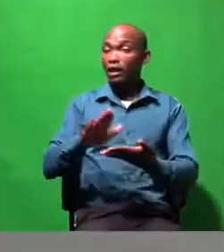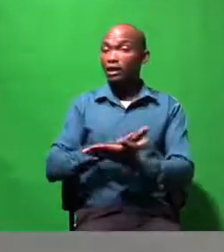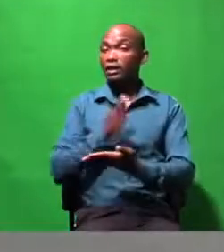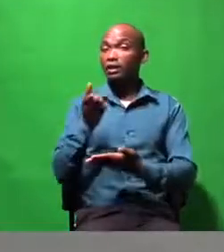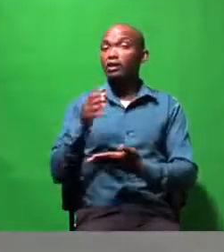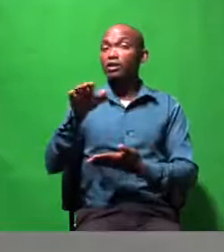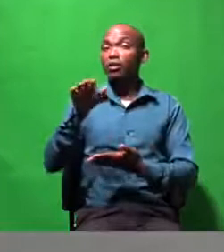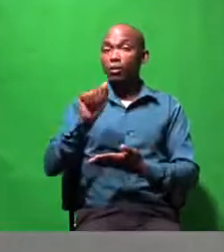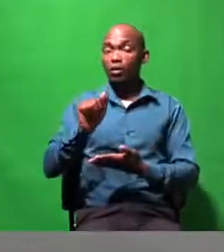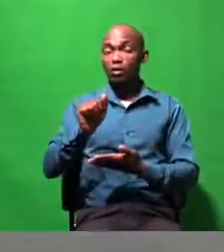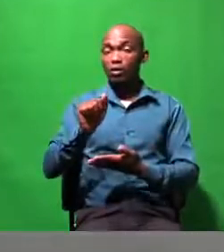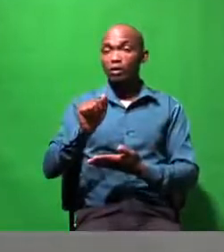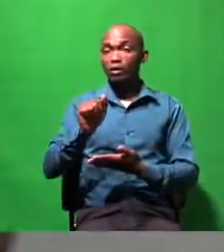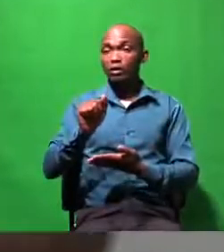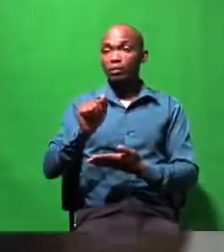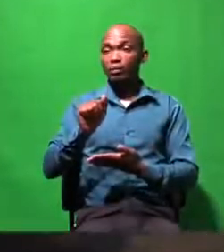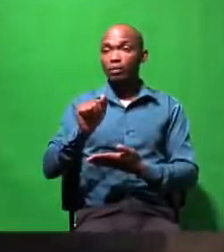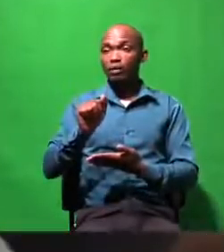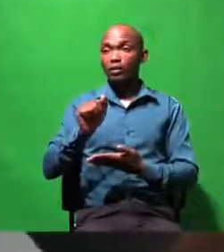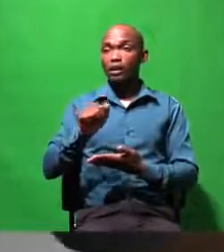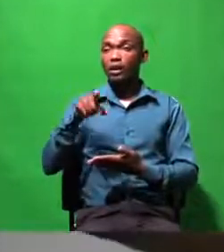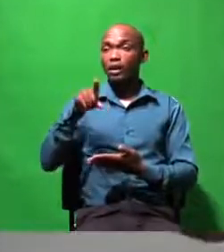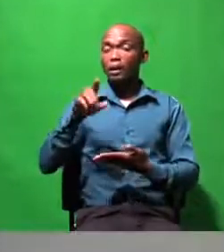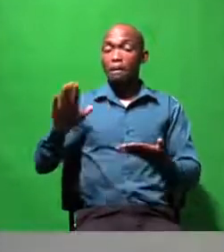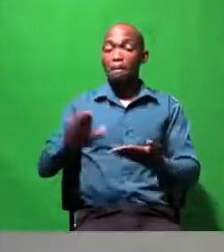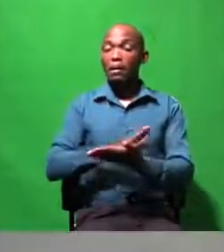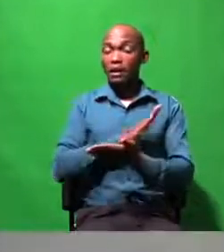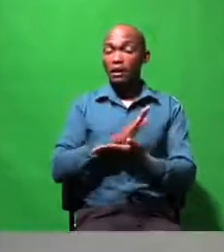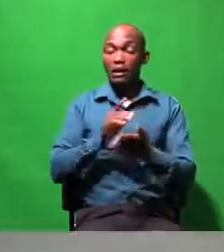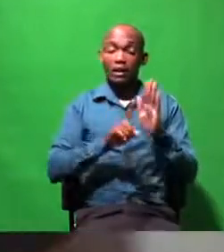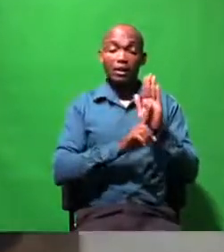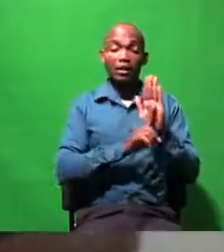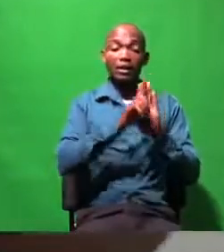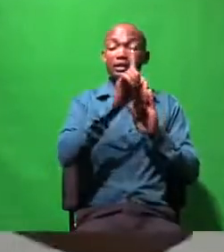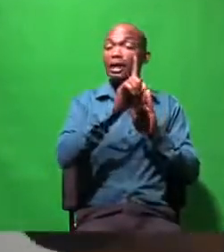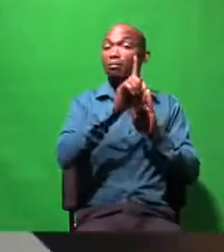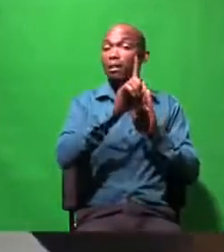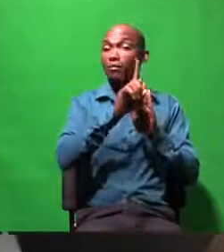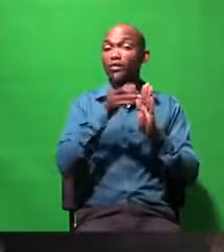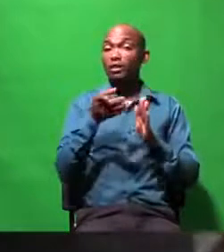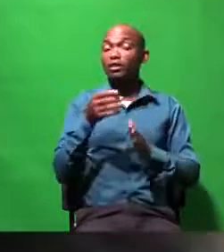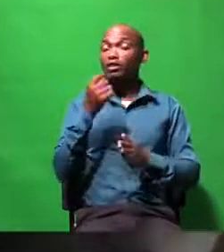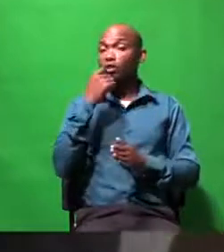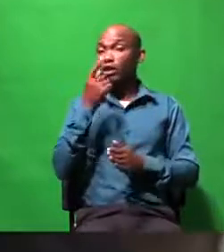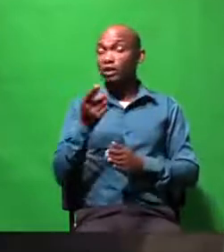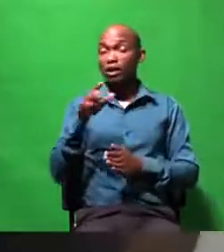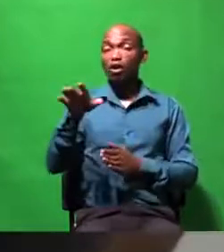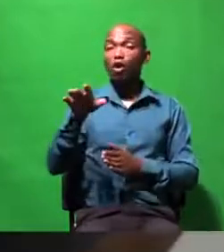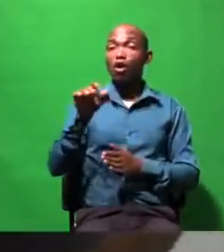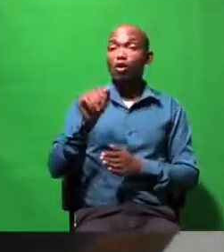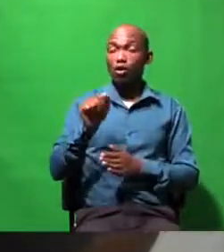oceanic plain. And this part now we can say they rise above. This we can say we can